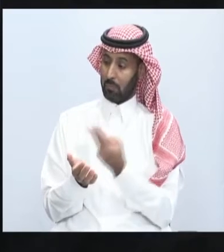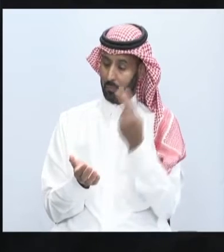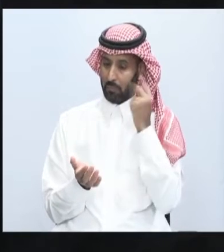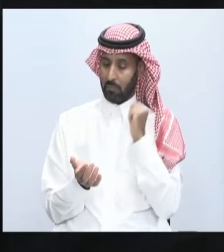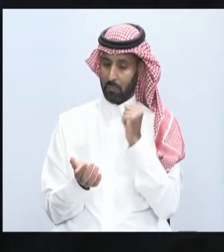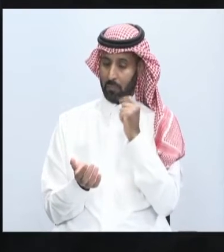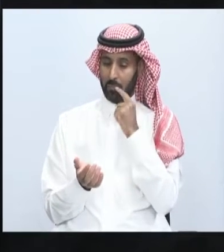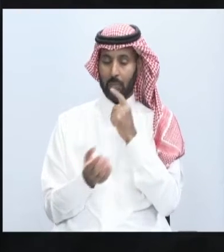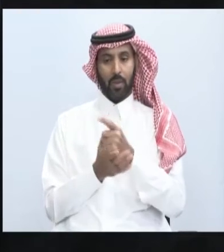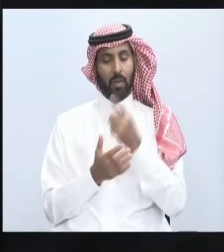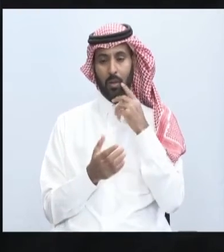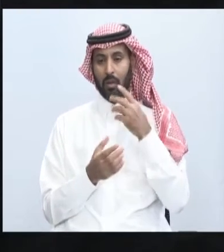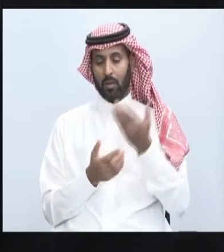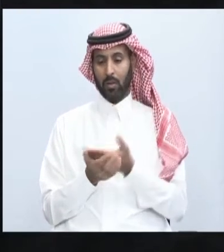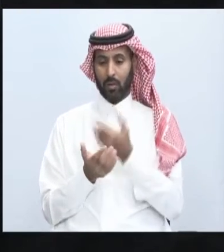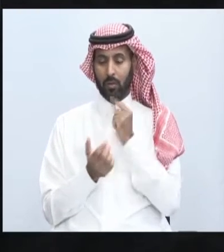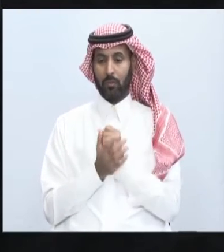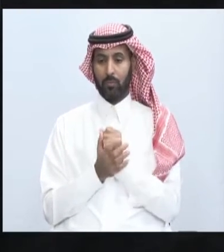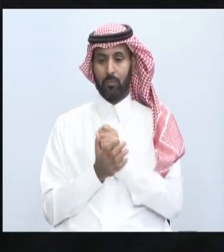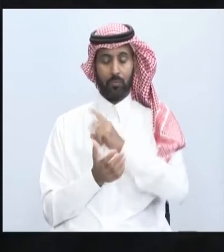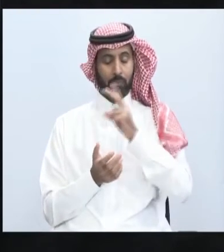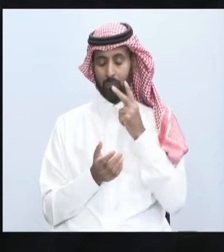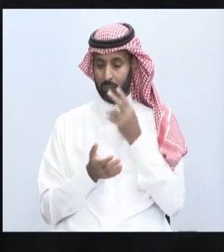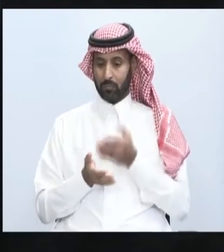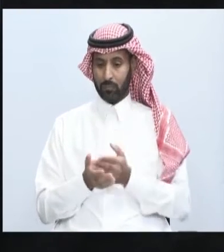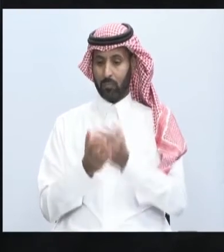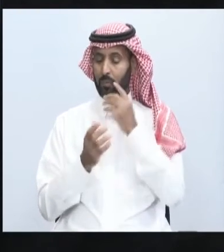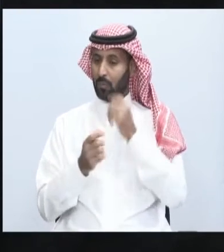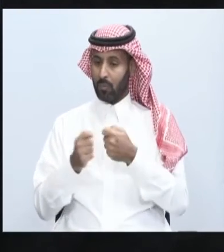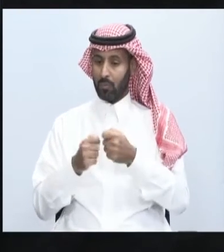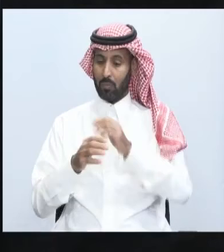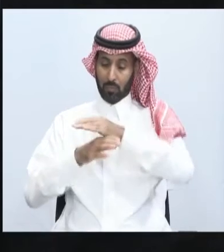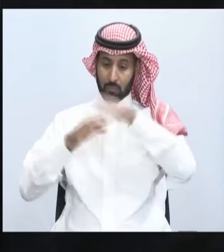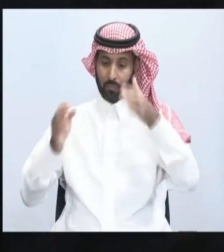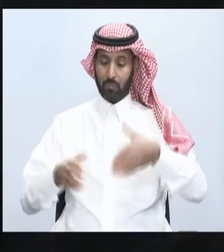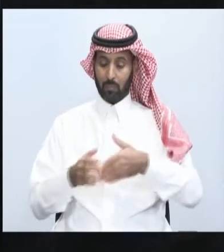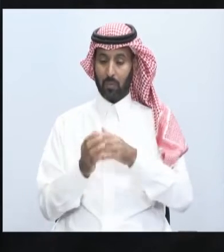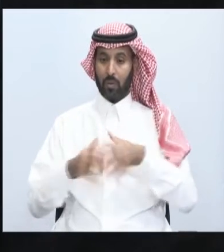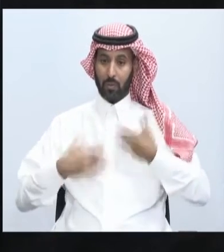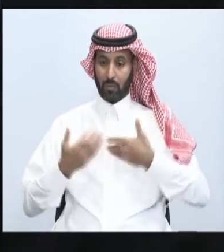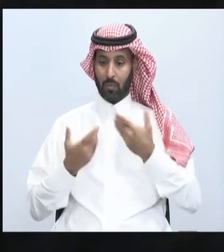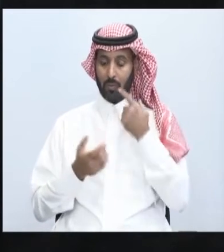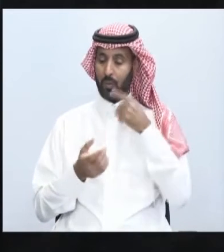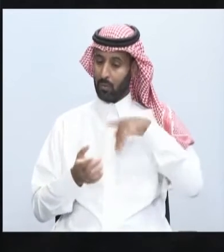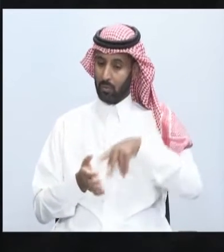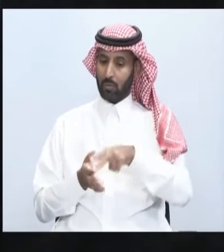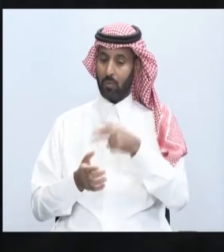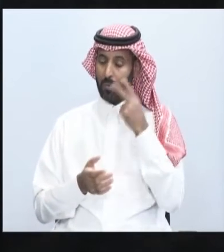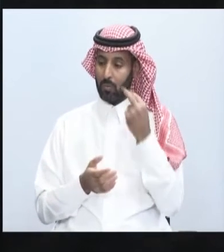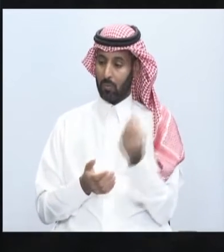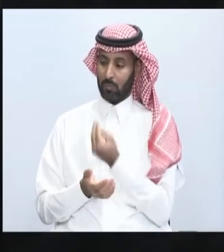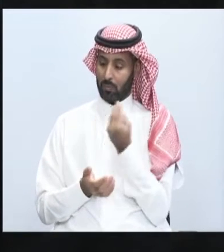the aqua park or aquarium or maybe a mall or any place that people usually